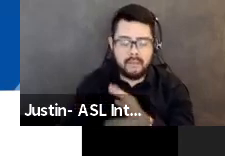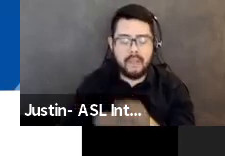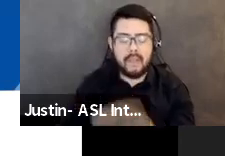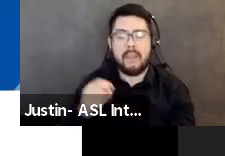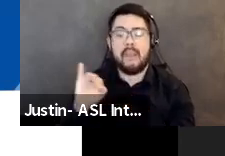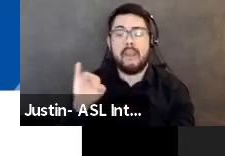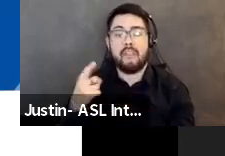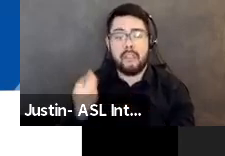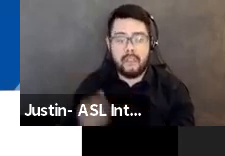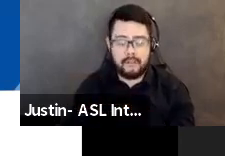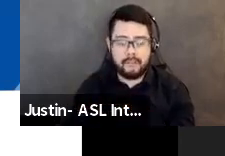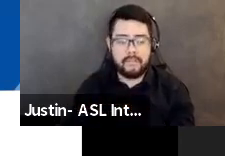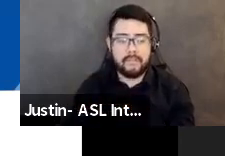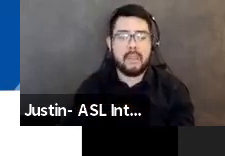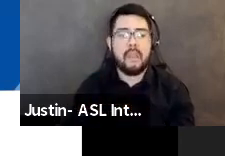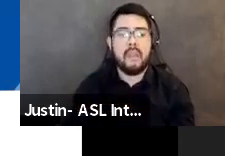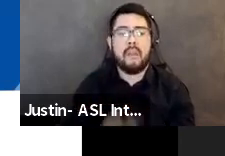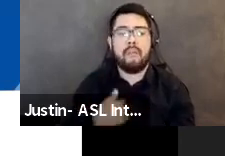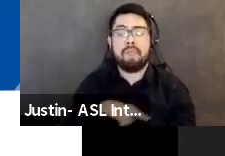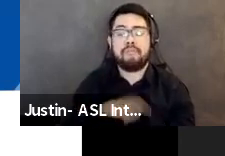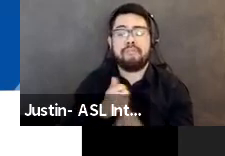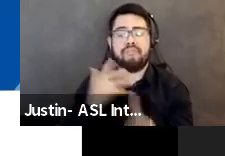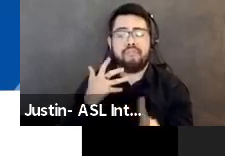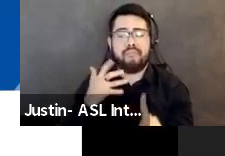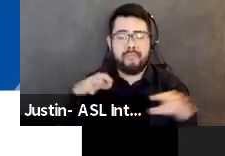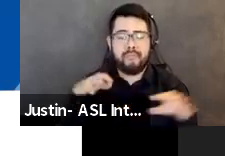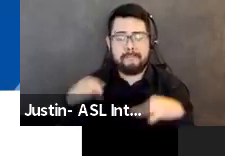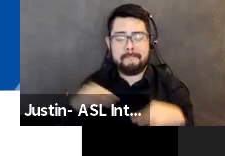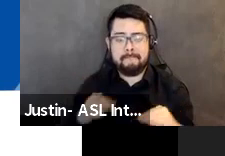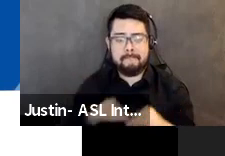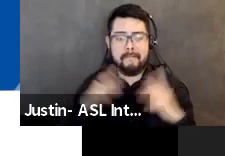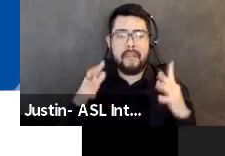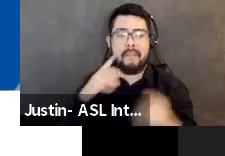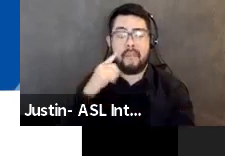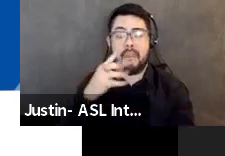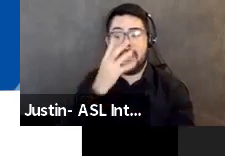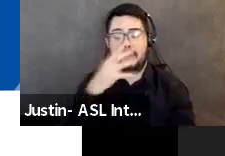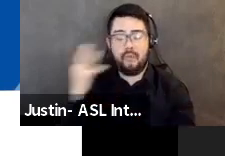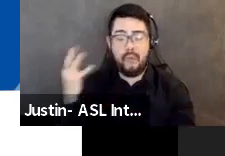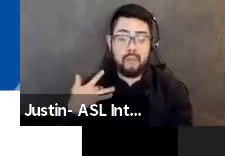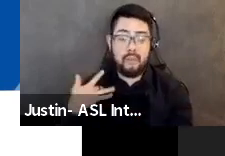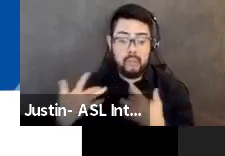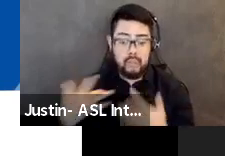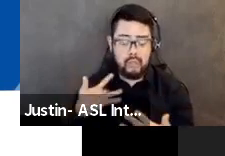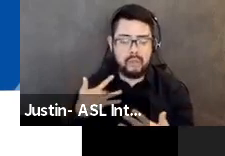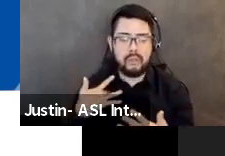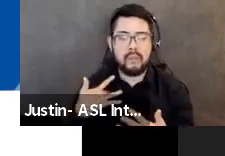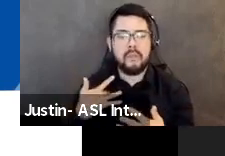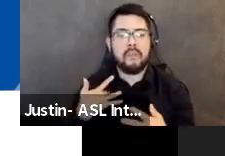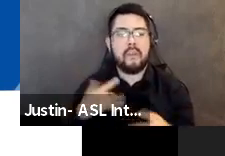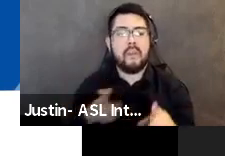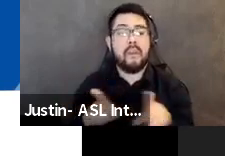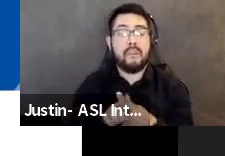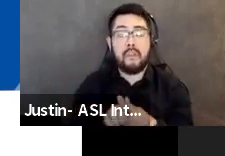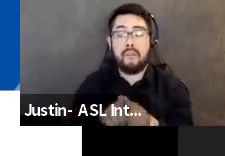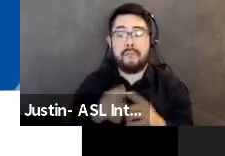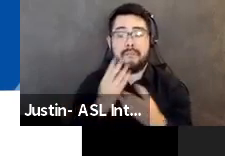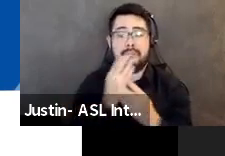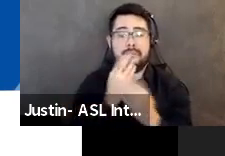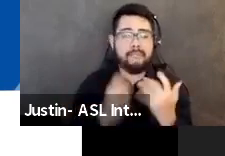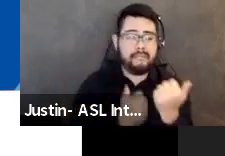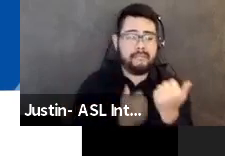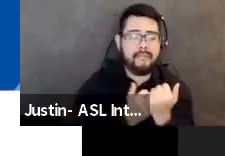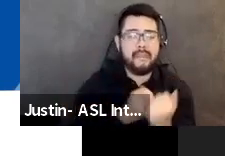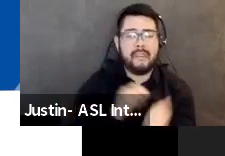added explicit language around protection related to immigration concerns particularly on ensuring that sros are